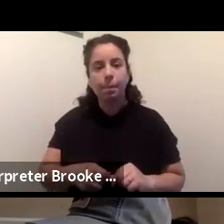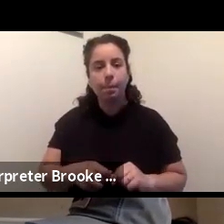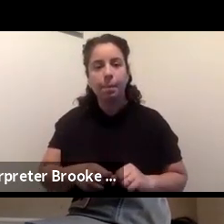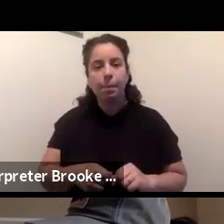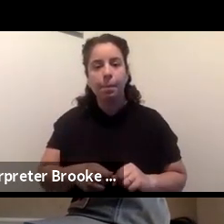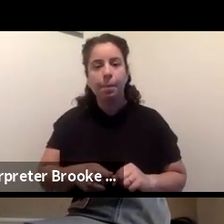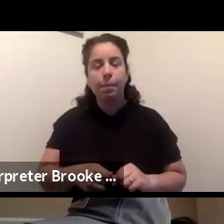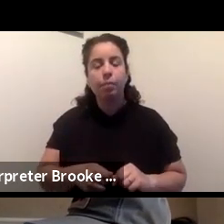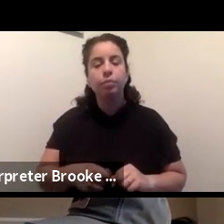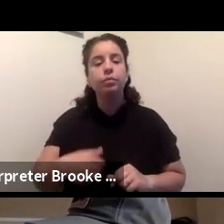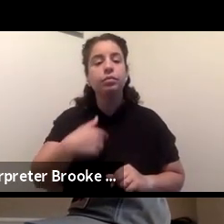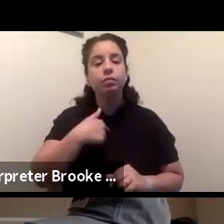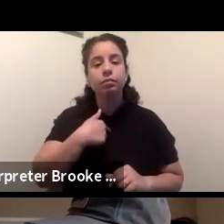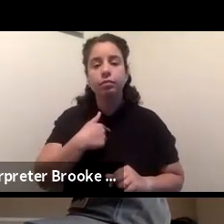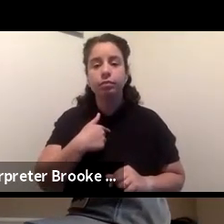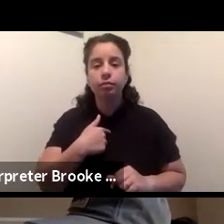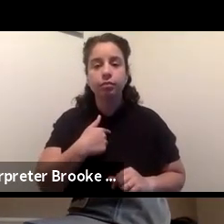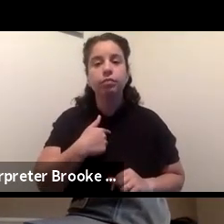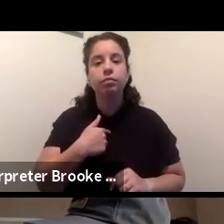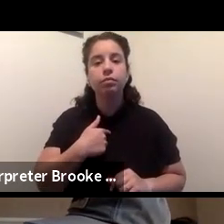I am